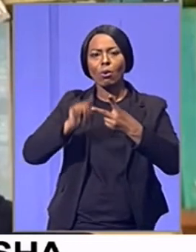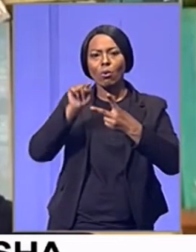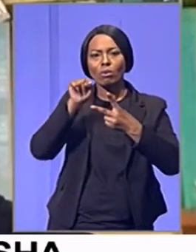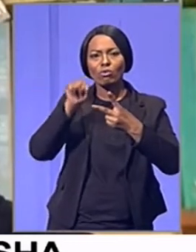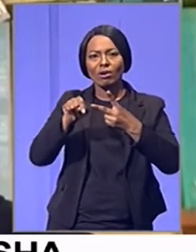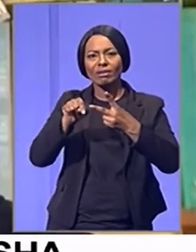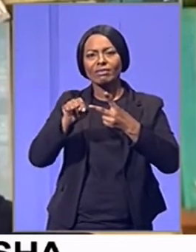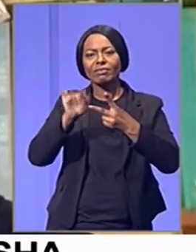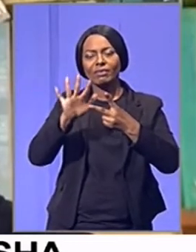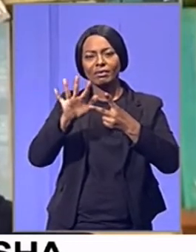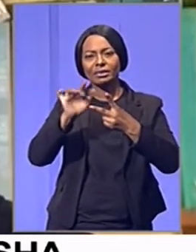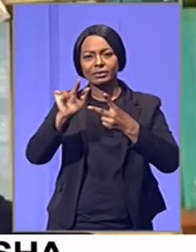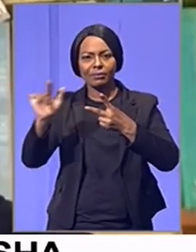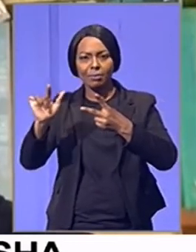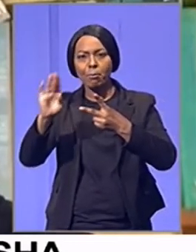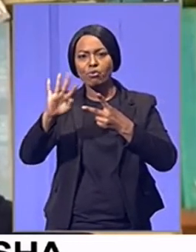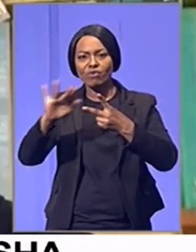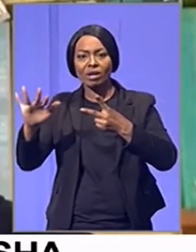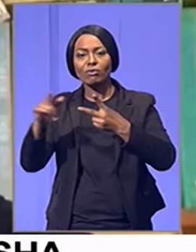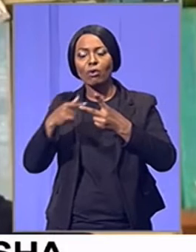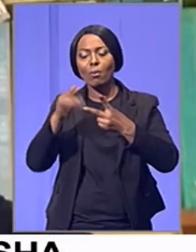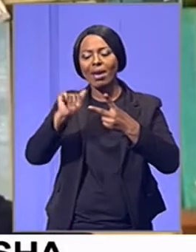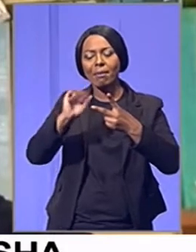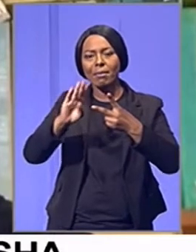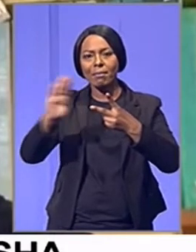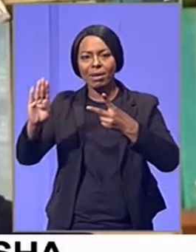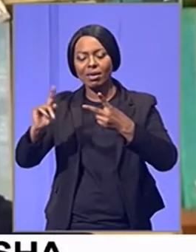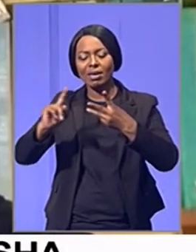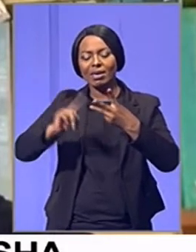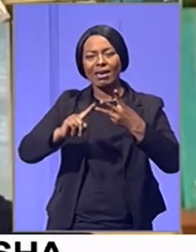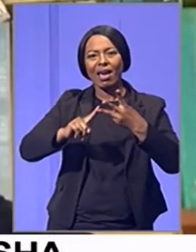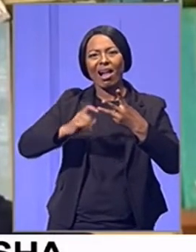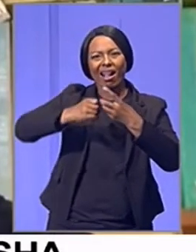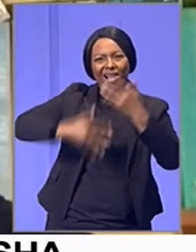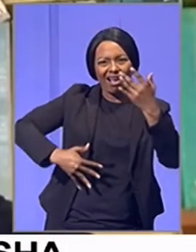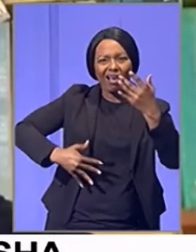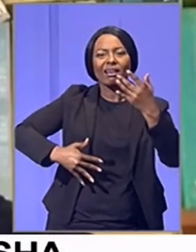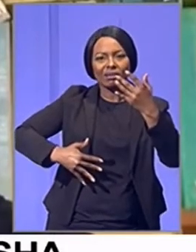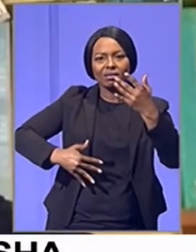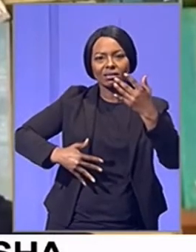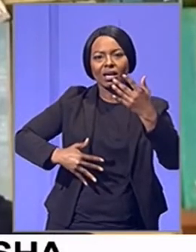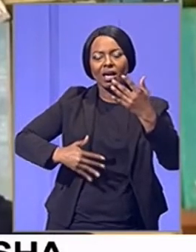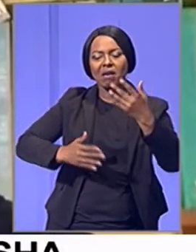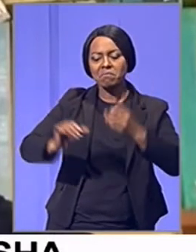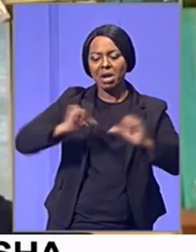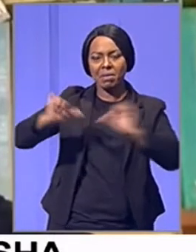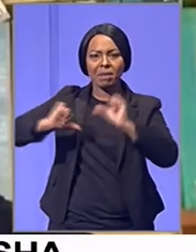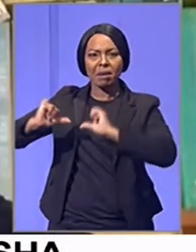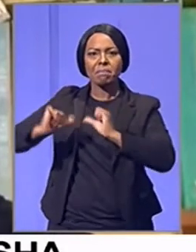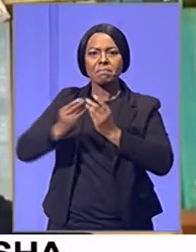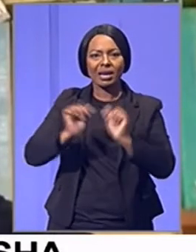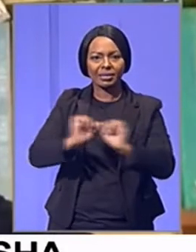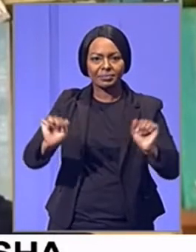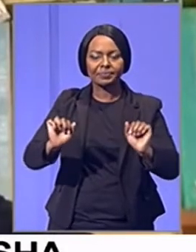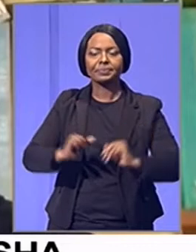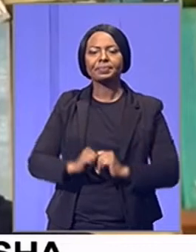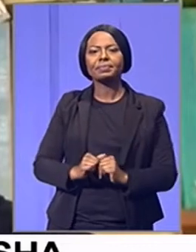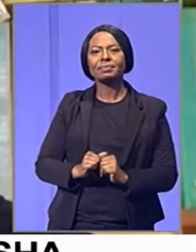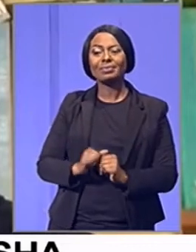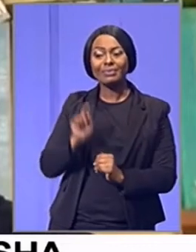1.577 billion rand from ABB, as well as several other significant cases. Eskom has